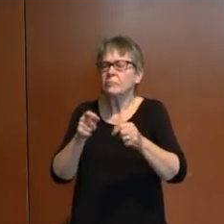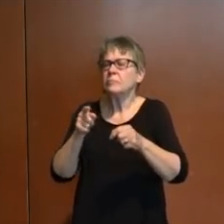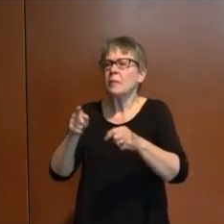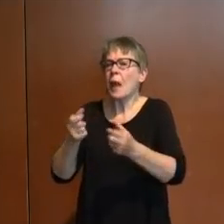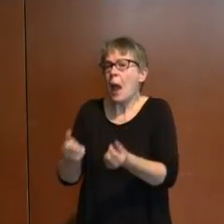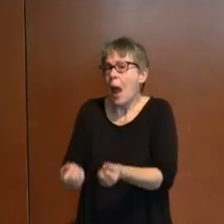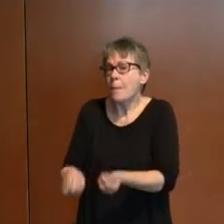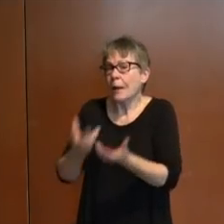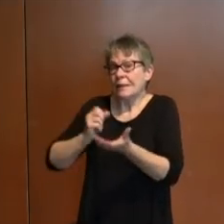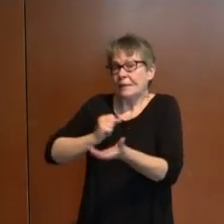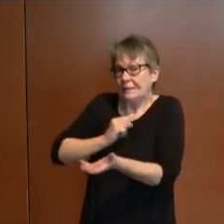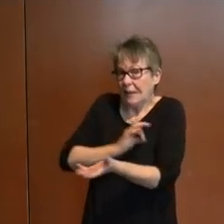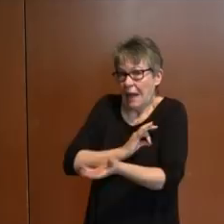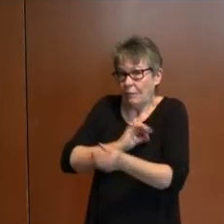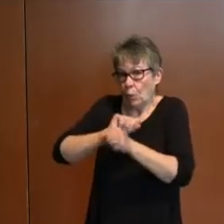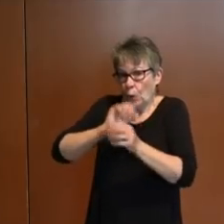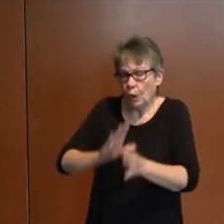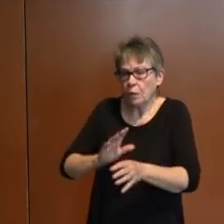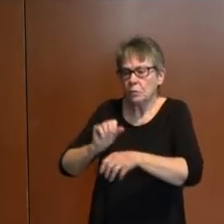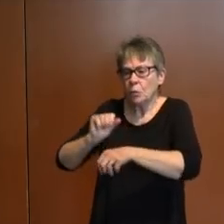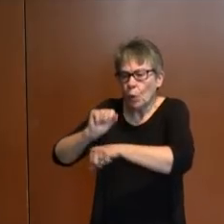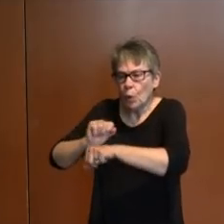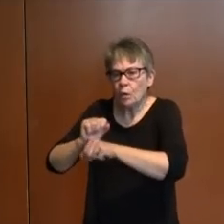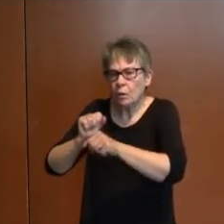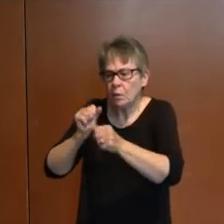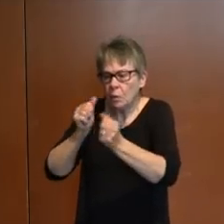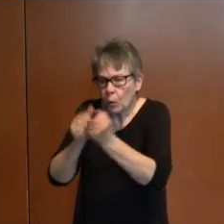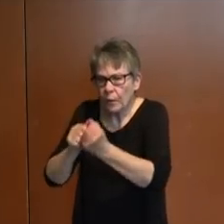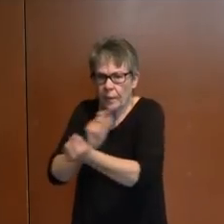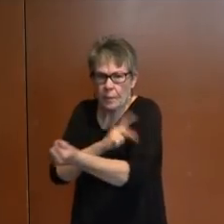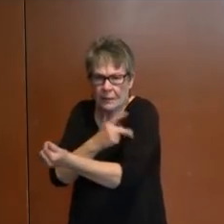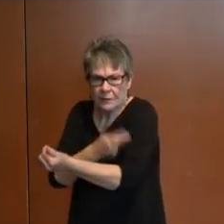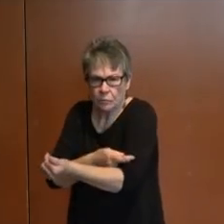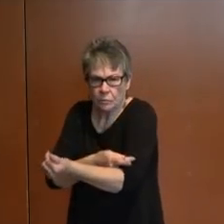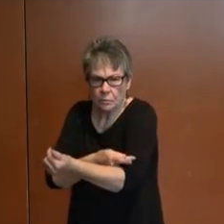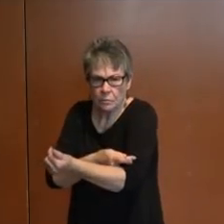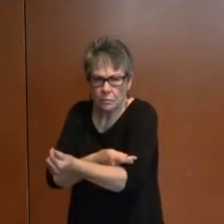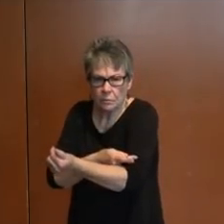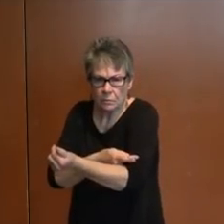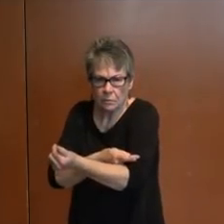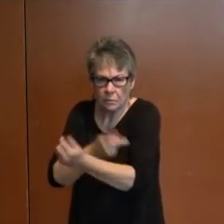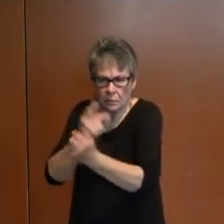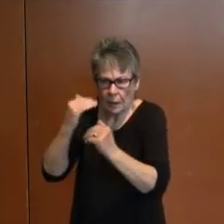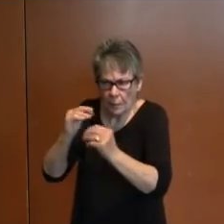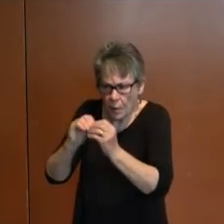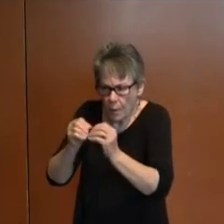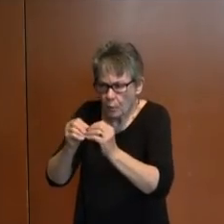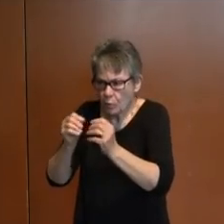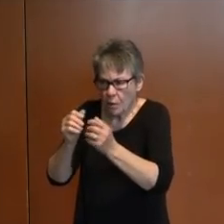the coordinating responsibilities of the level ones will be to